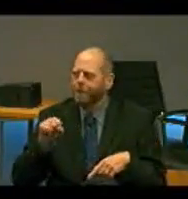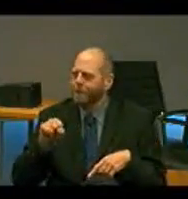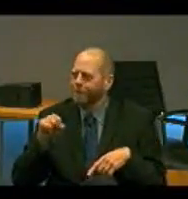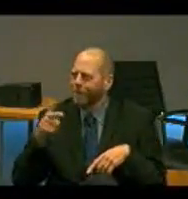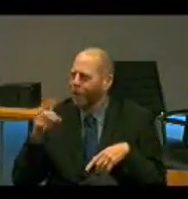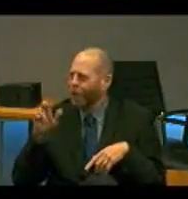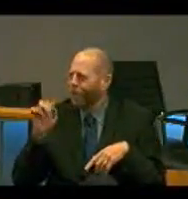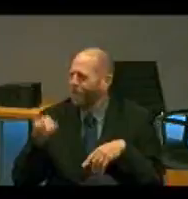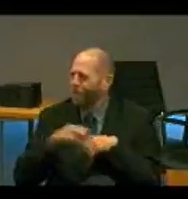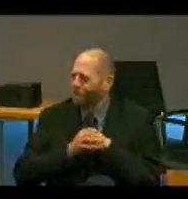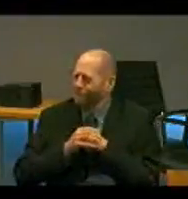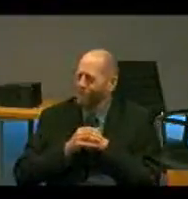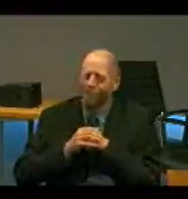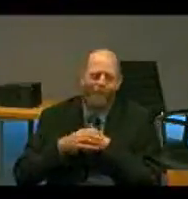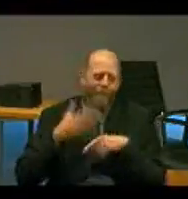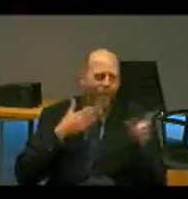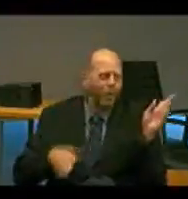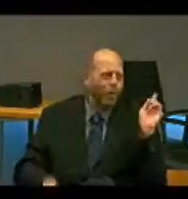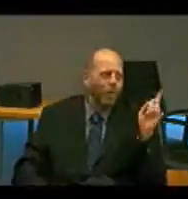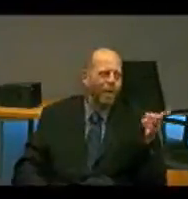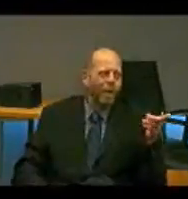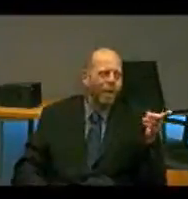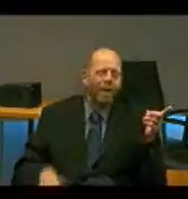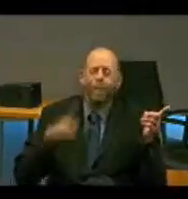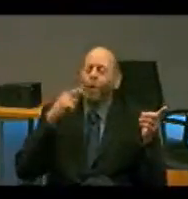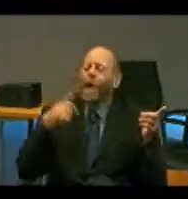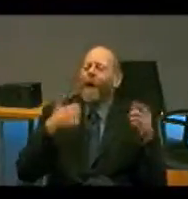Thanks. Ms. Hill?